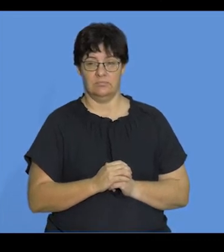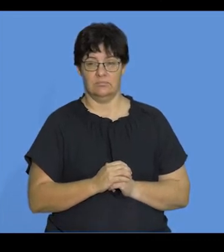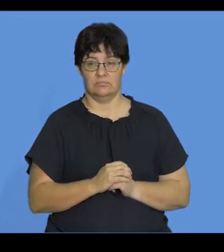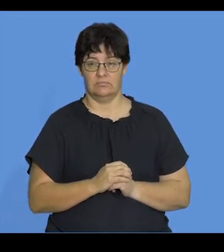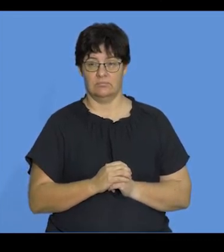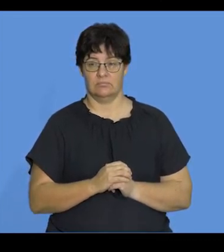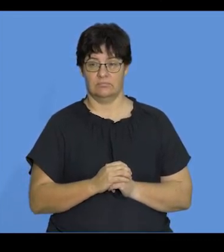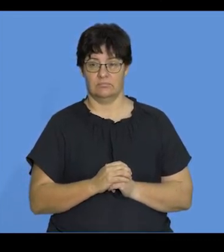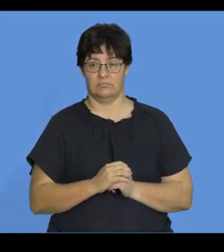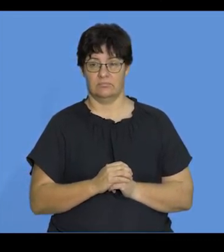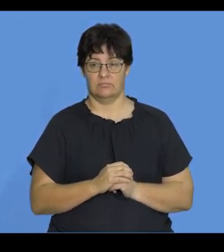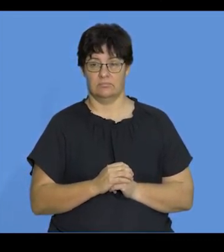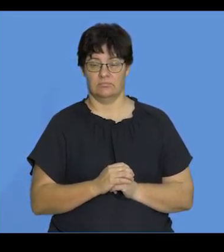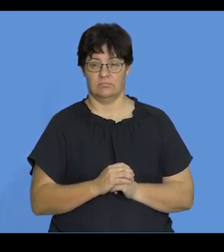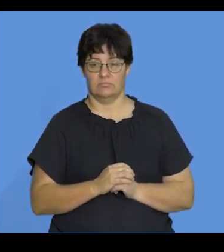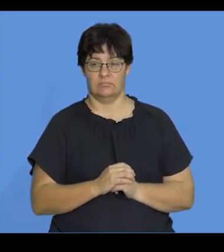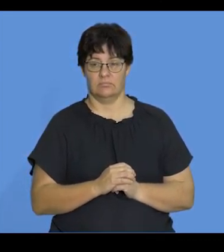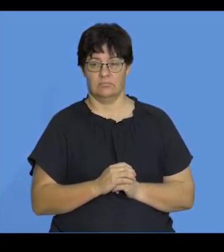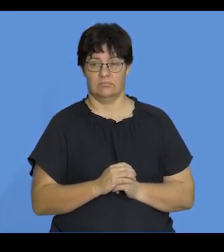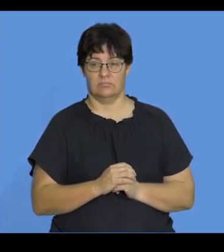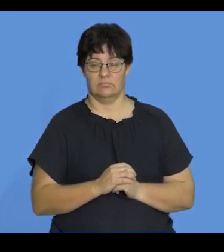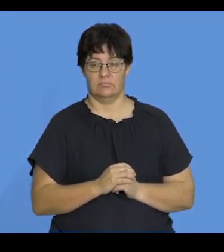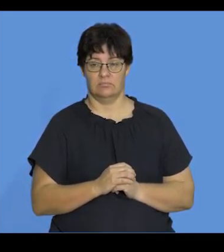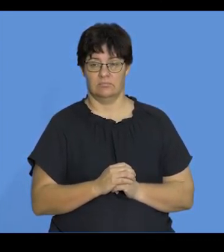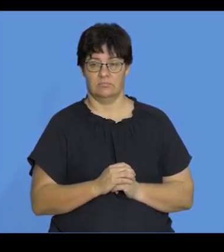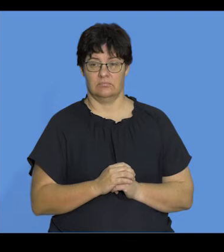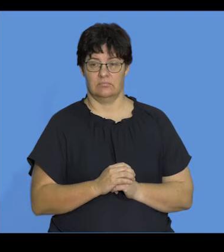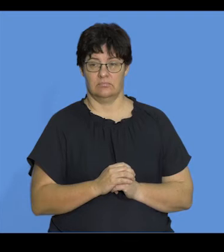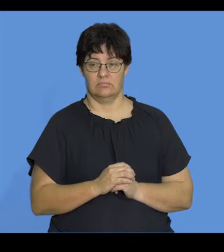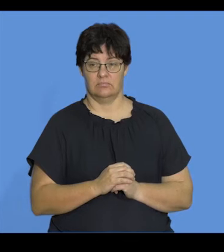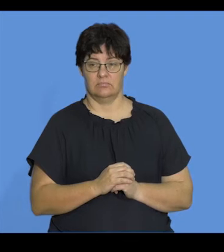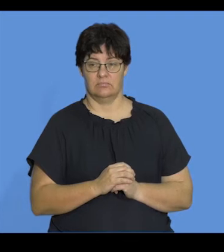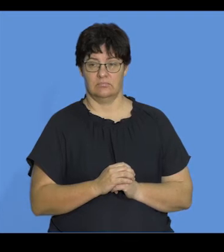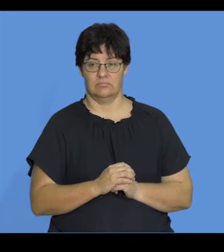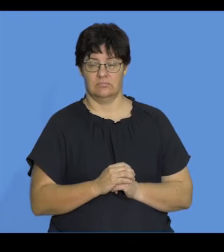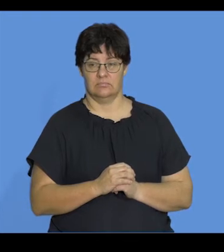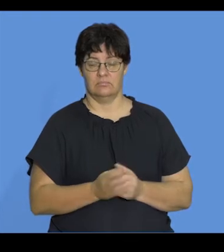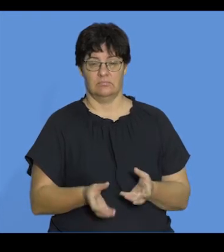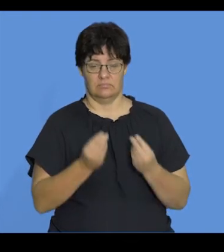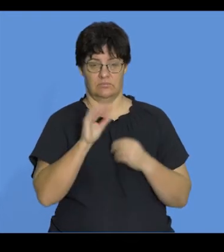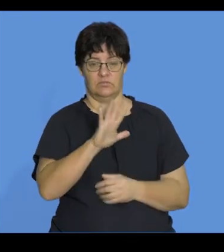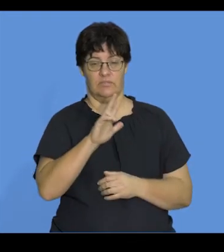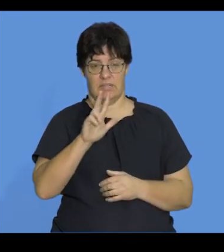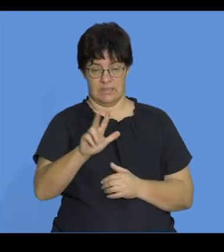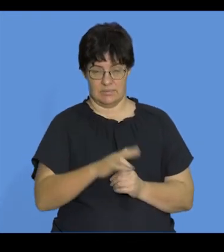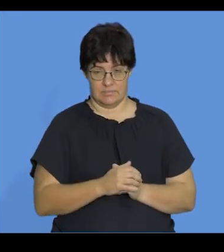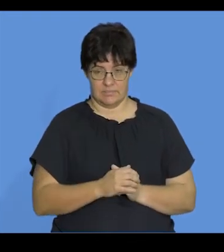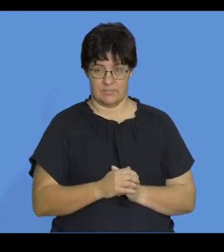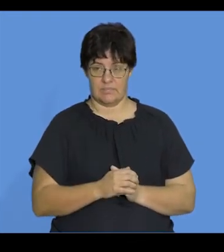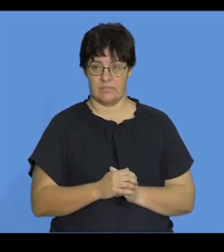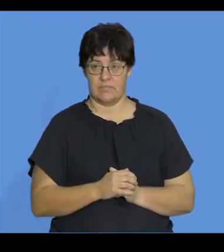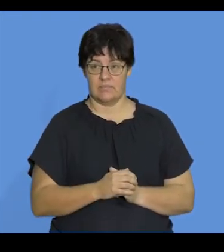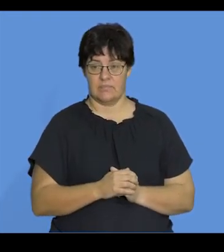Plus 10, okay? That gives us a value of 58, right?